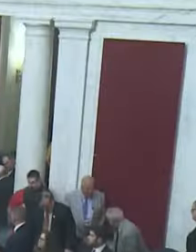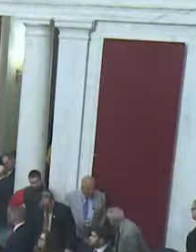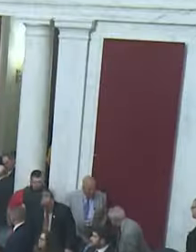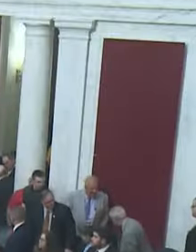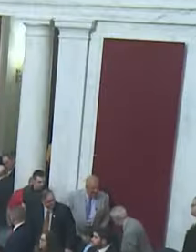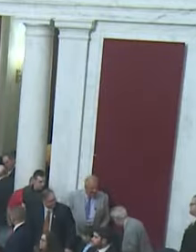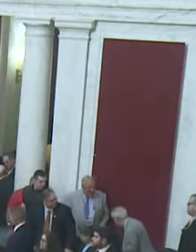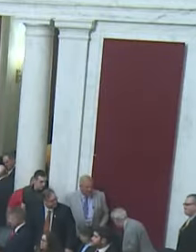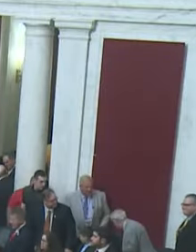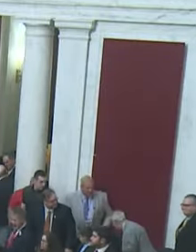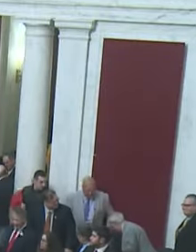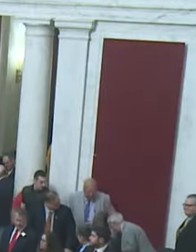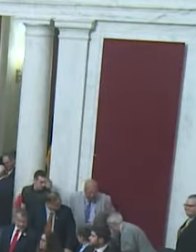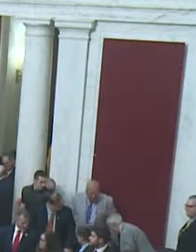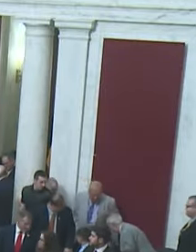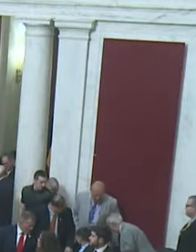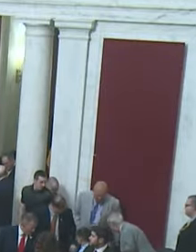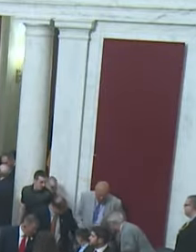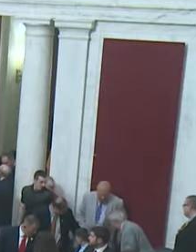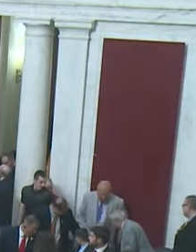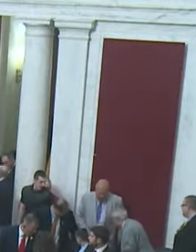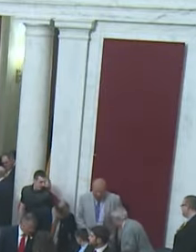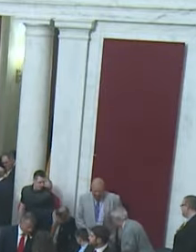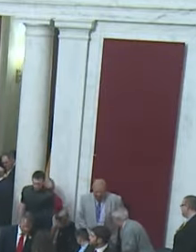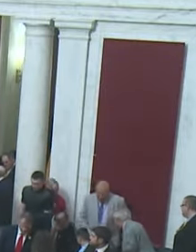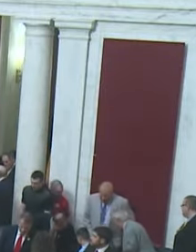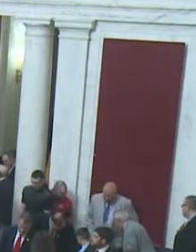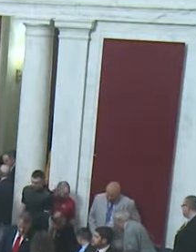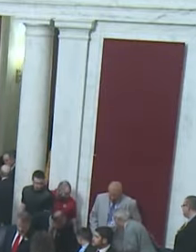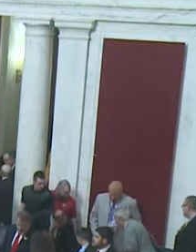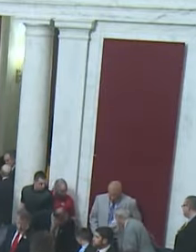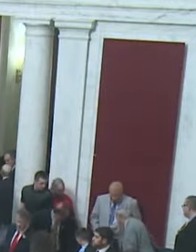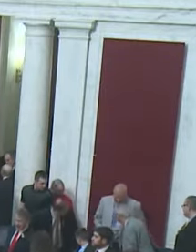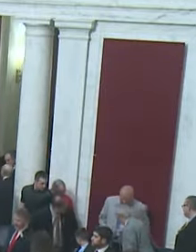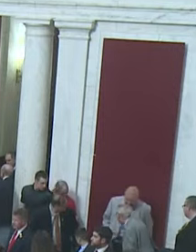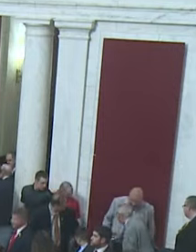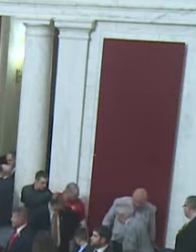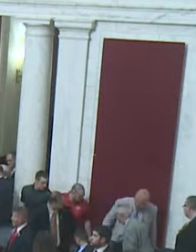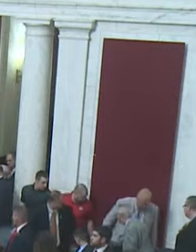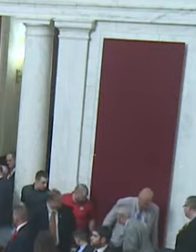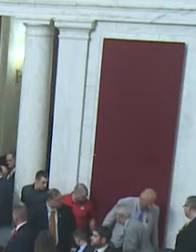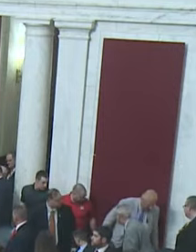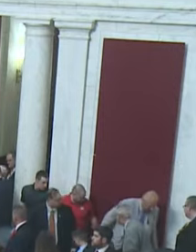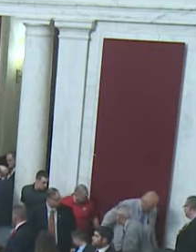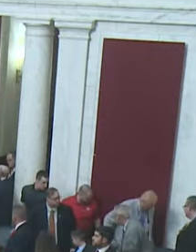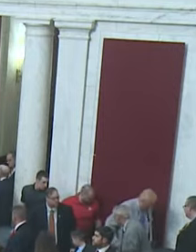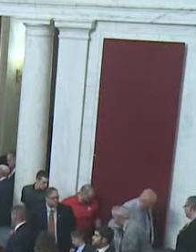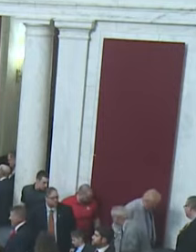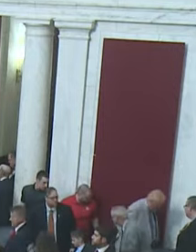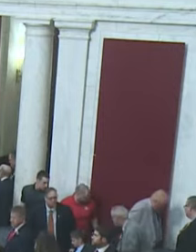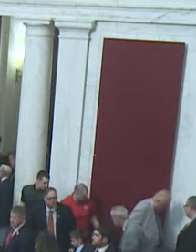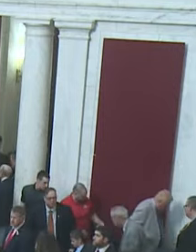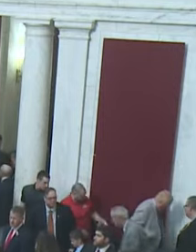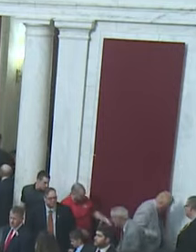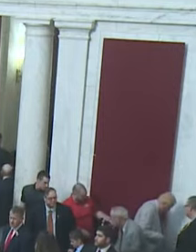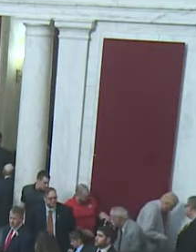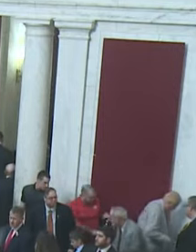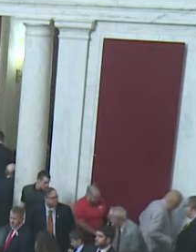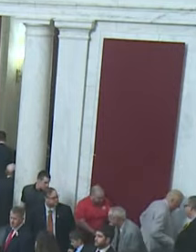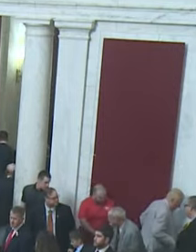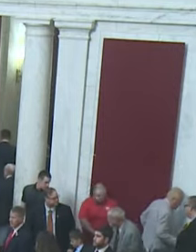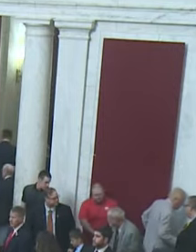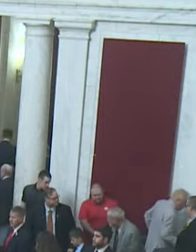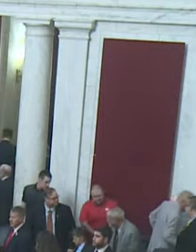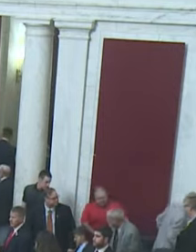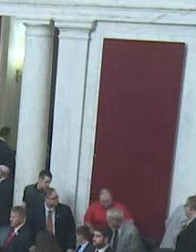The House chamber that you're looking at was just renovated. First time that's happened since 1995. All